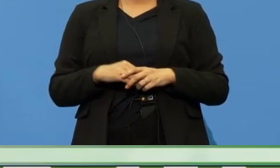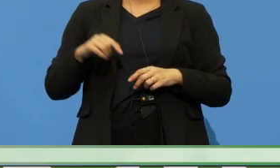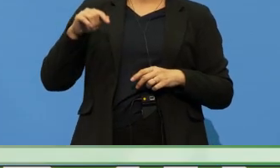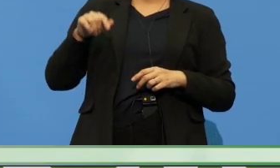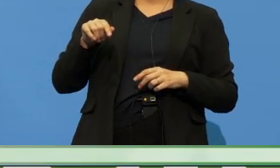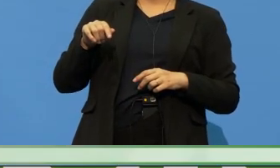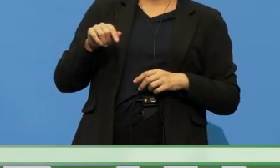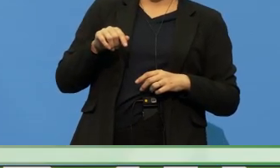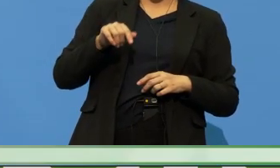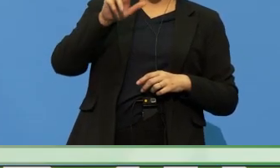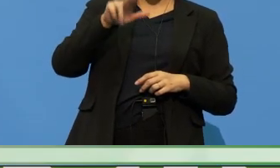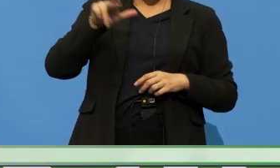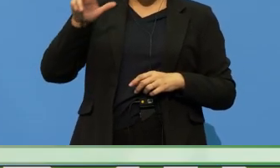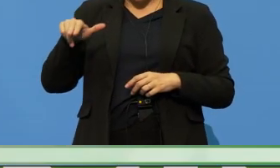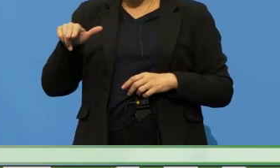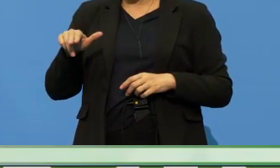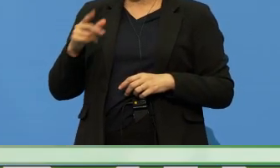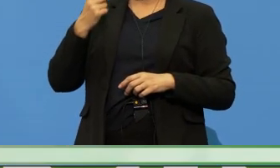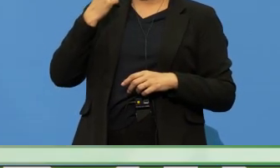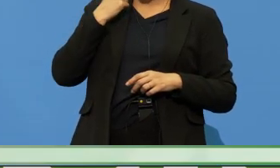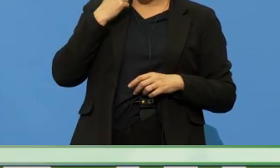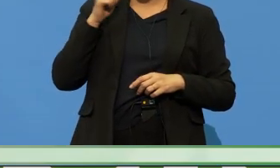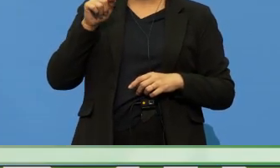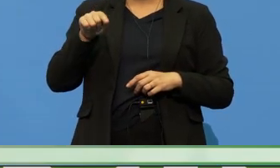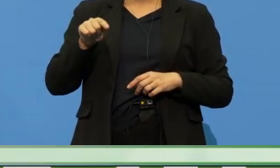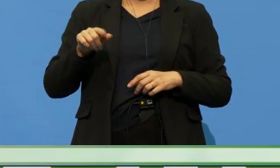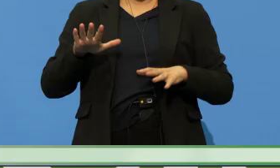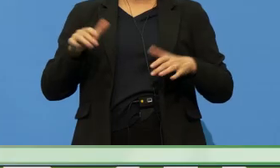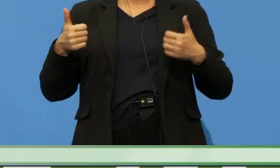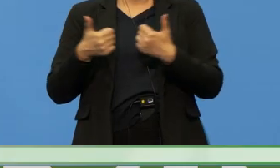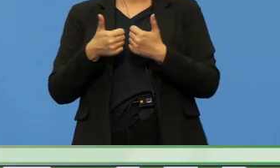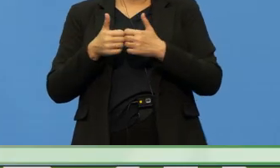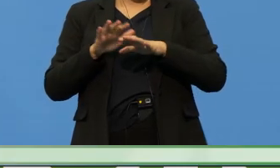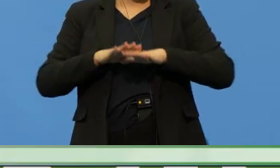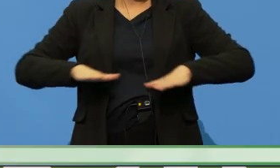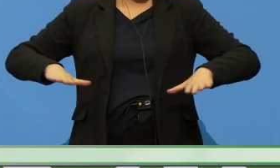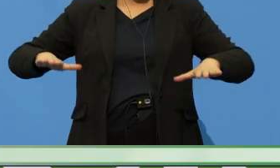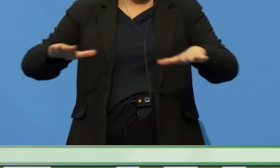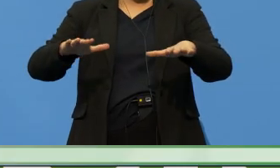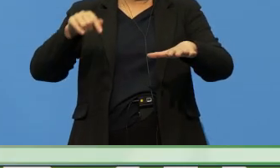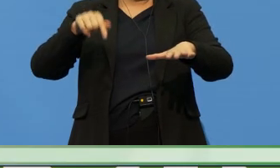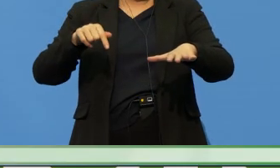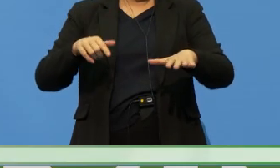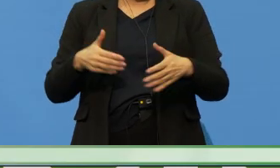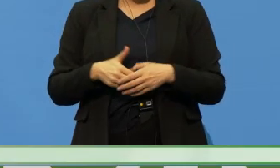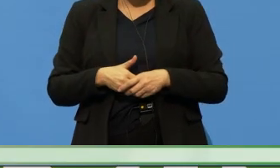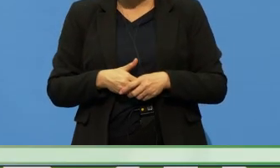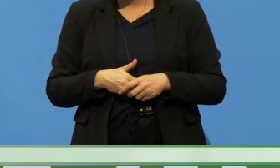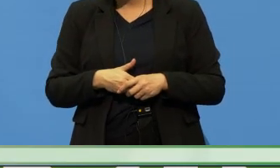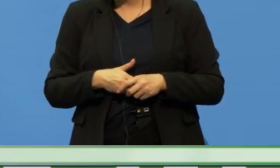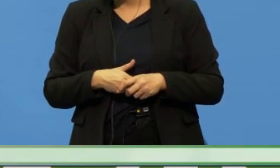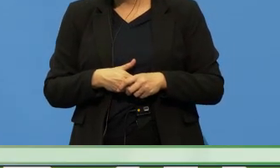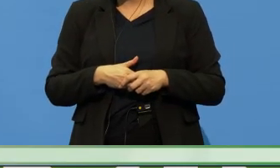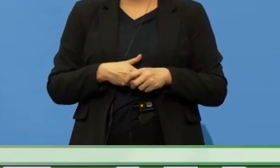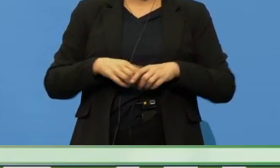Norway. It's a very narrow park, but it has a level difference of 7 meters from top